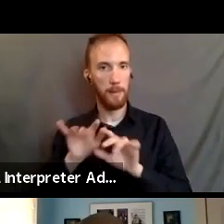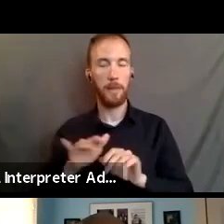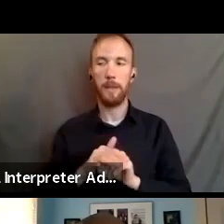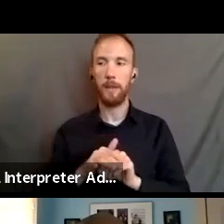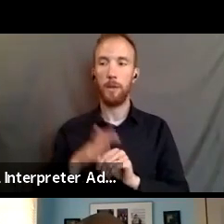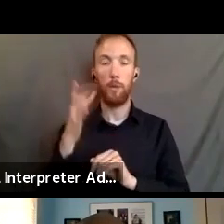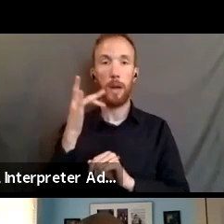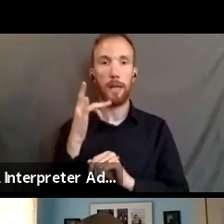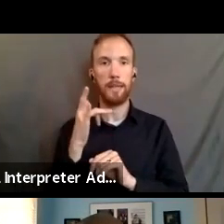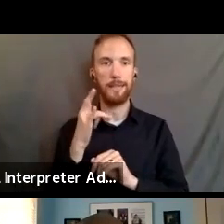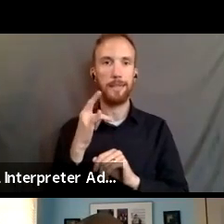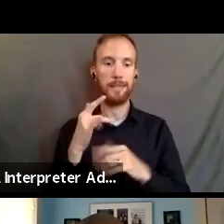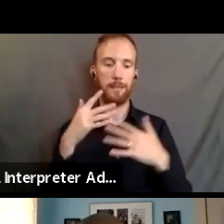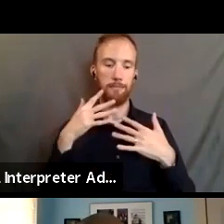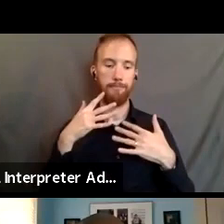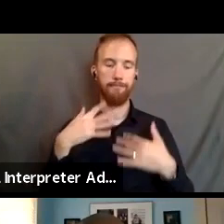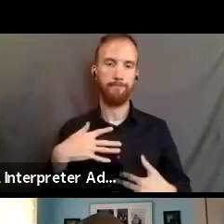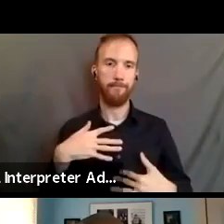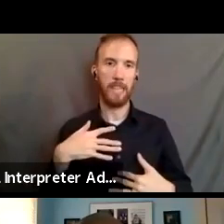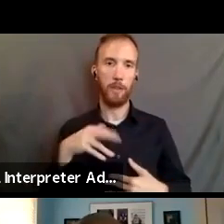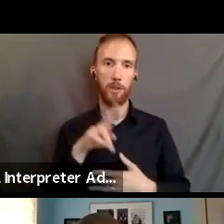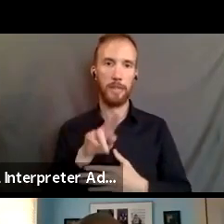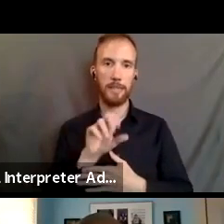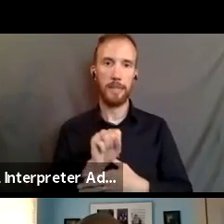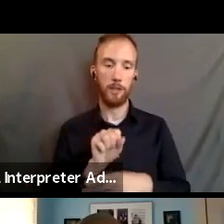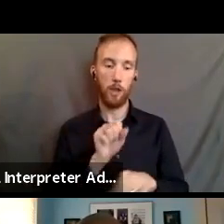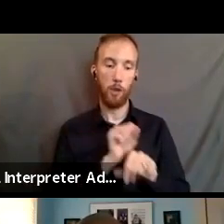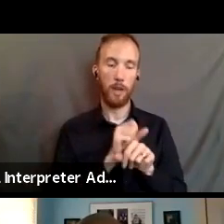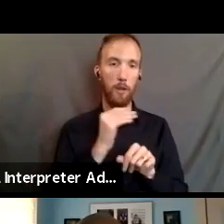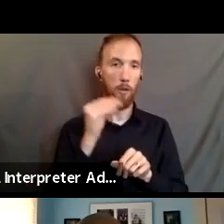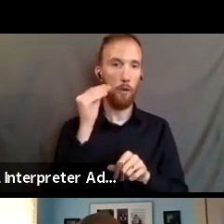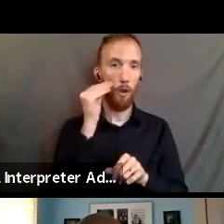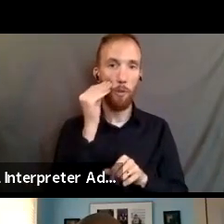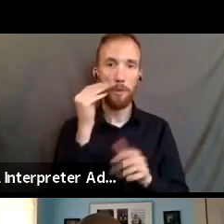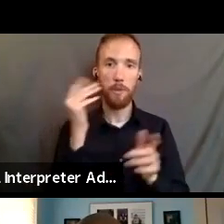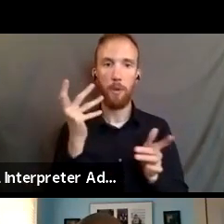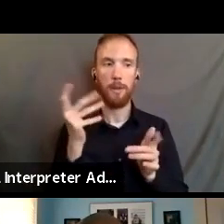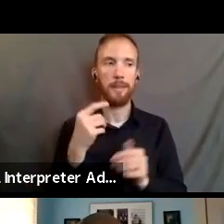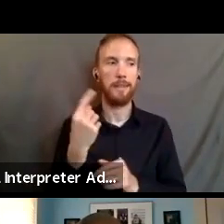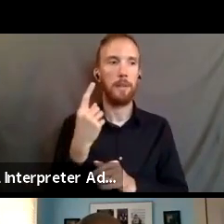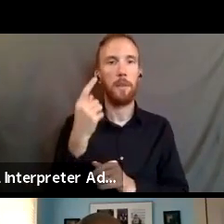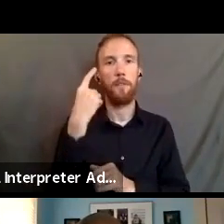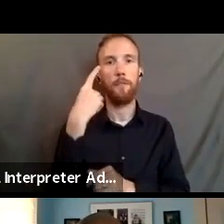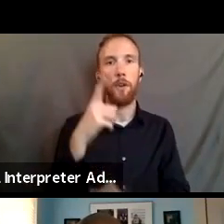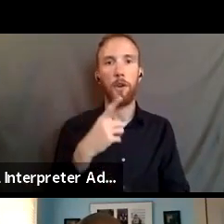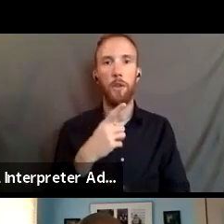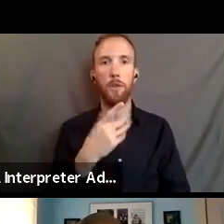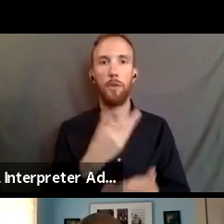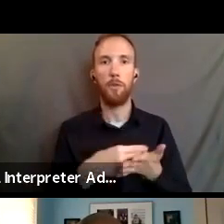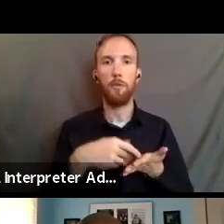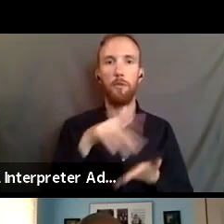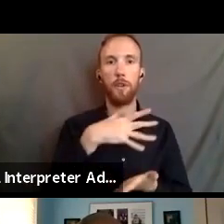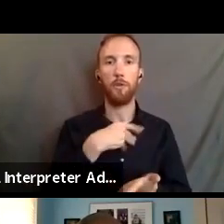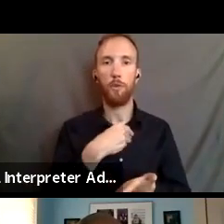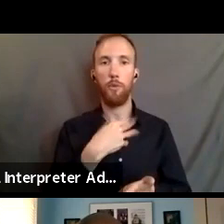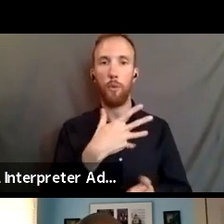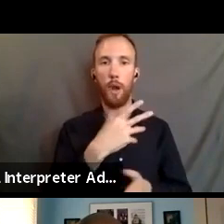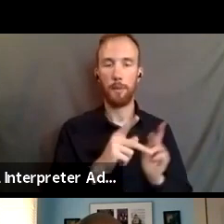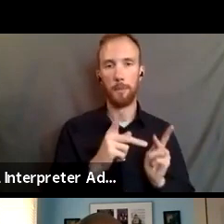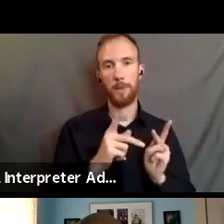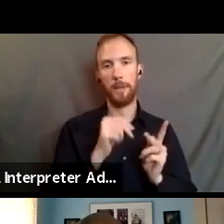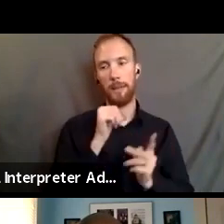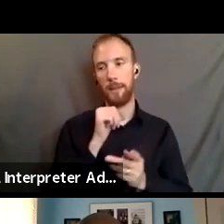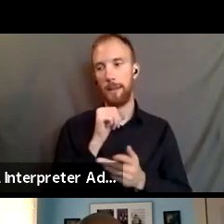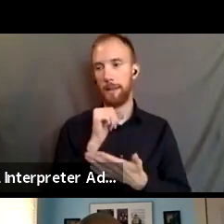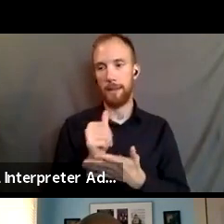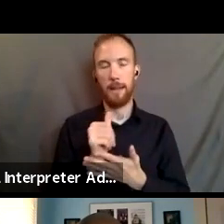during a pandemic has become a privilege reserved for the wealthy and the white as opposed to being something that is afforded to all of us so please please